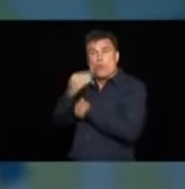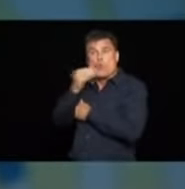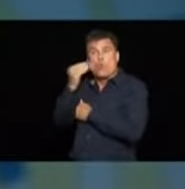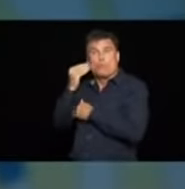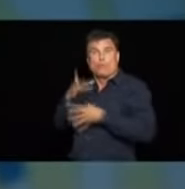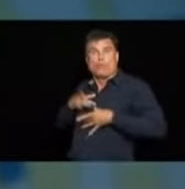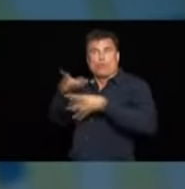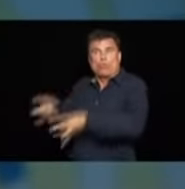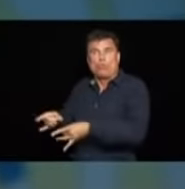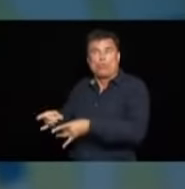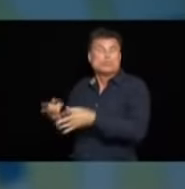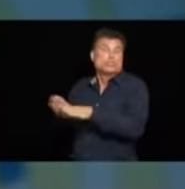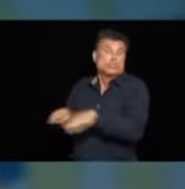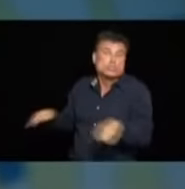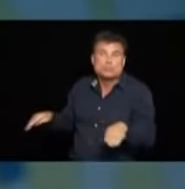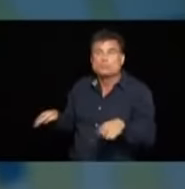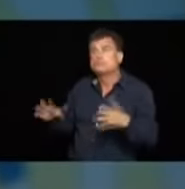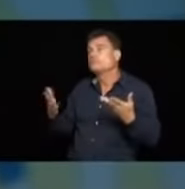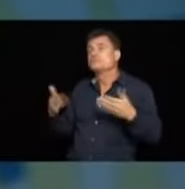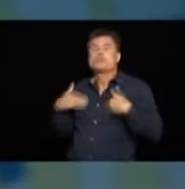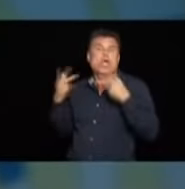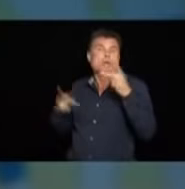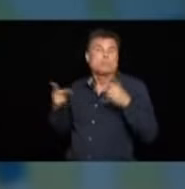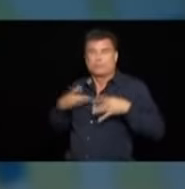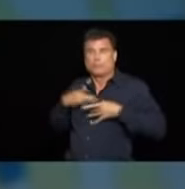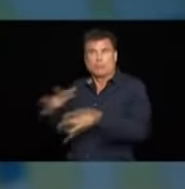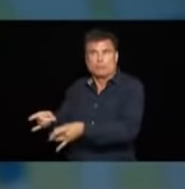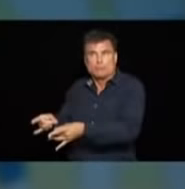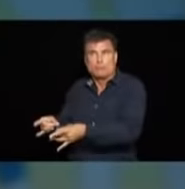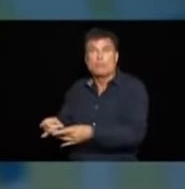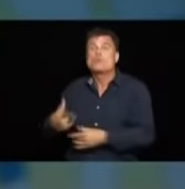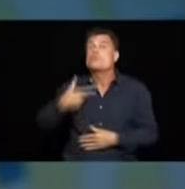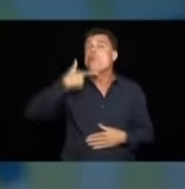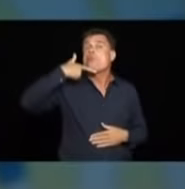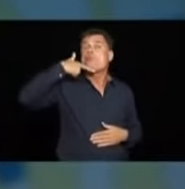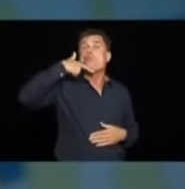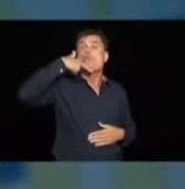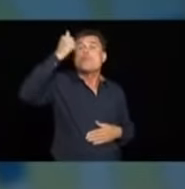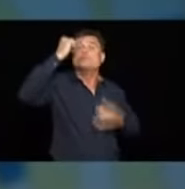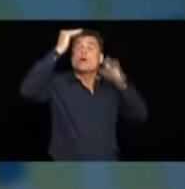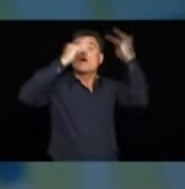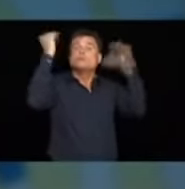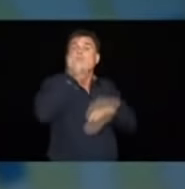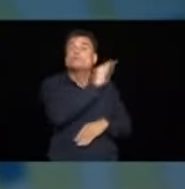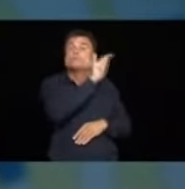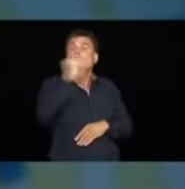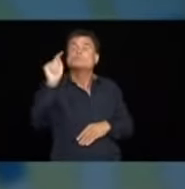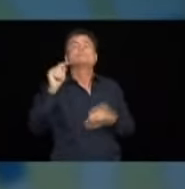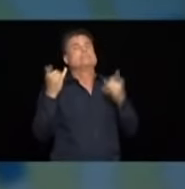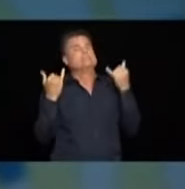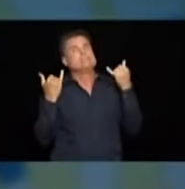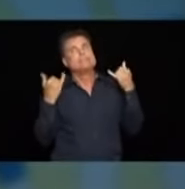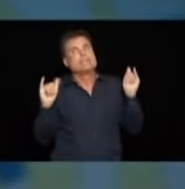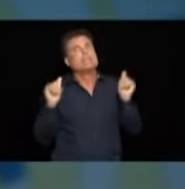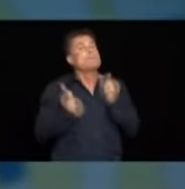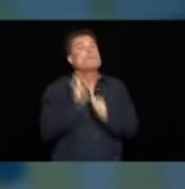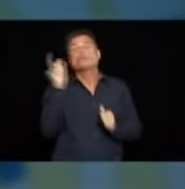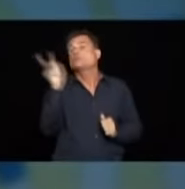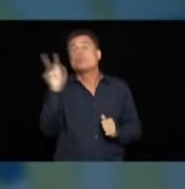older adults, it really reflects, again, the transmission that we continue to have in long-term care